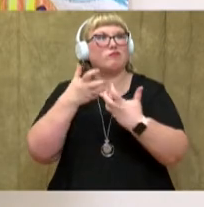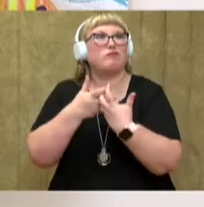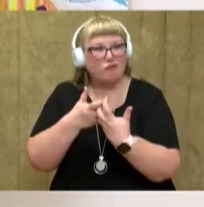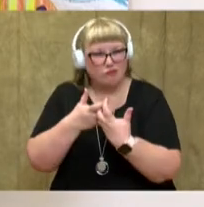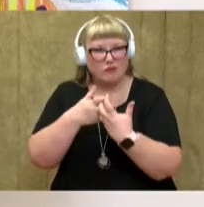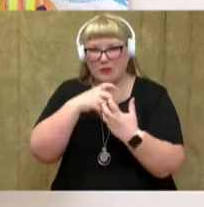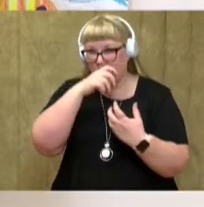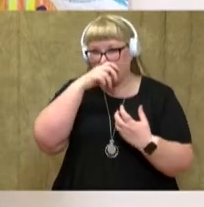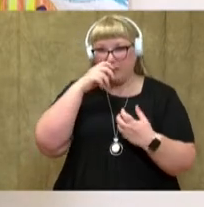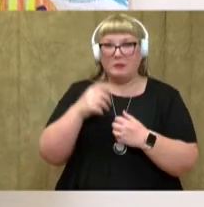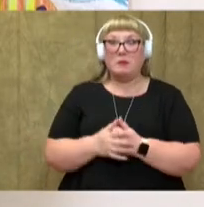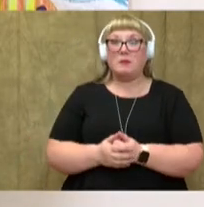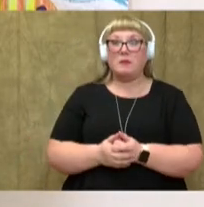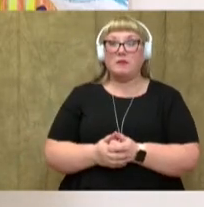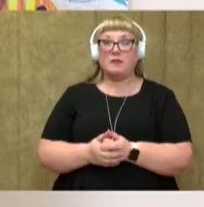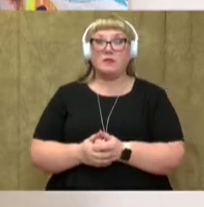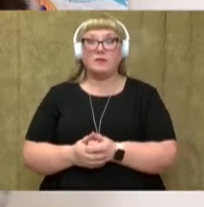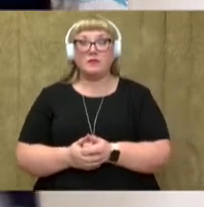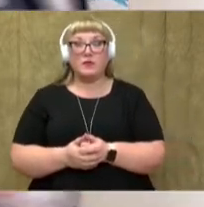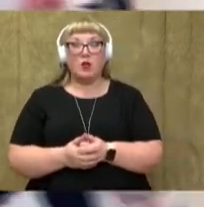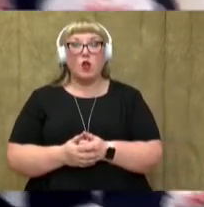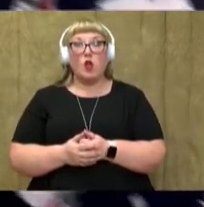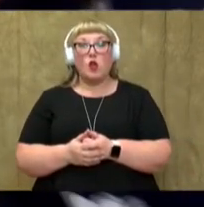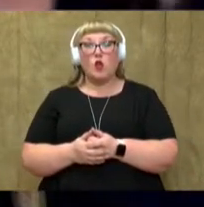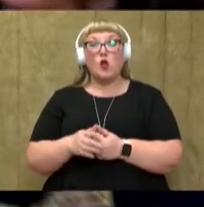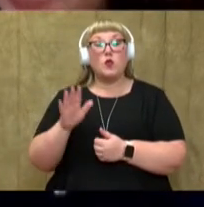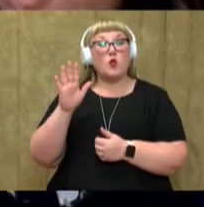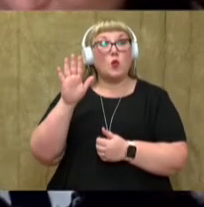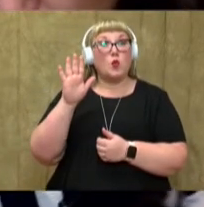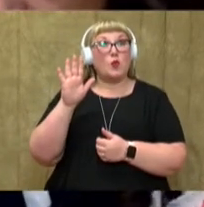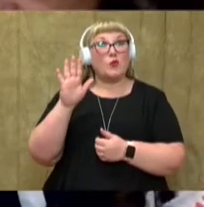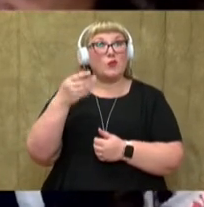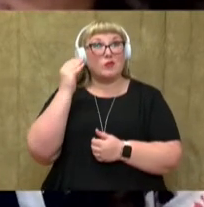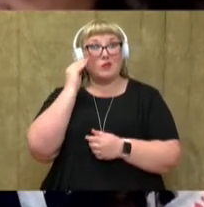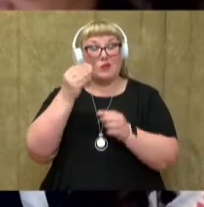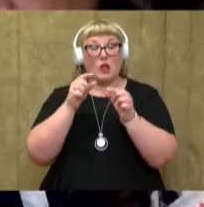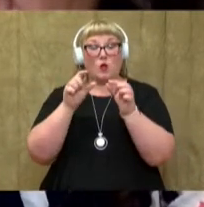So you're just gonna put your petals, you're gonna arrange them the way you like them.